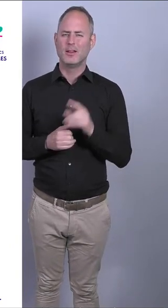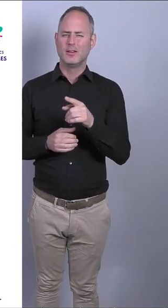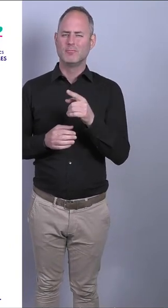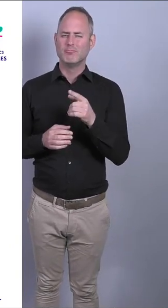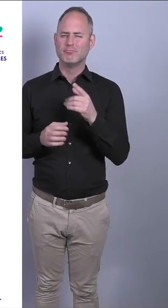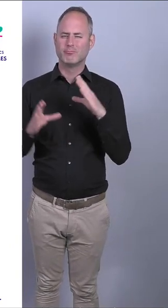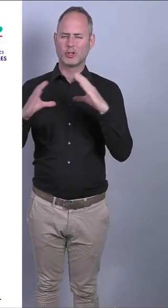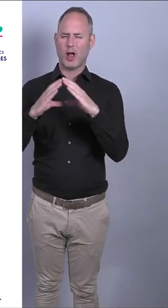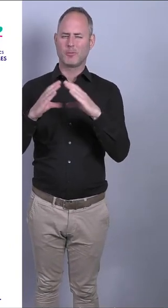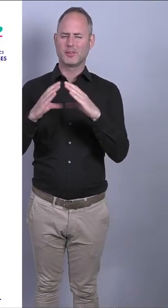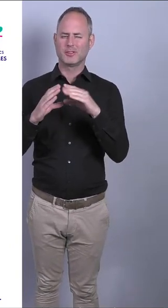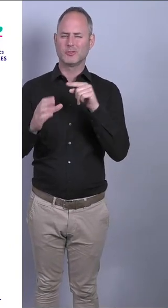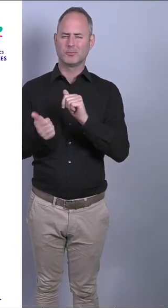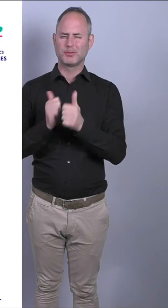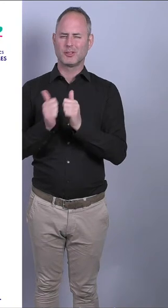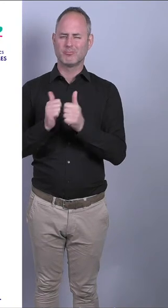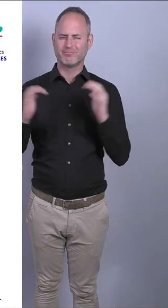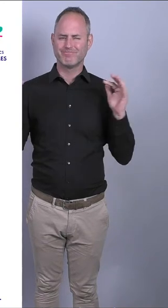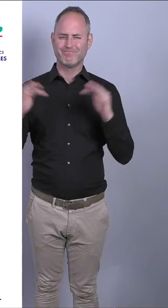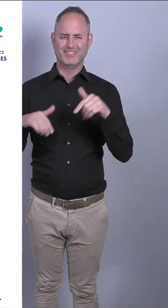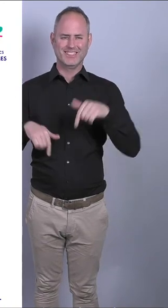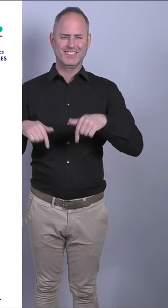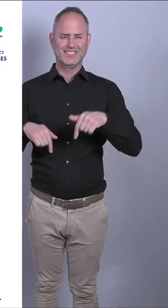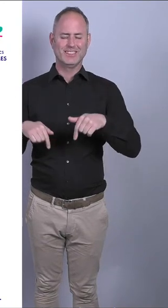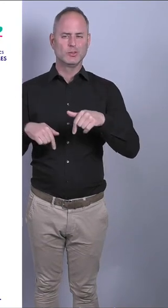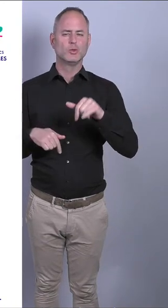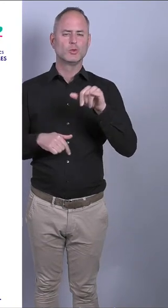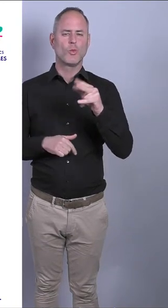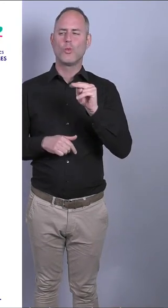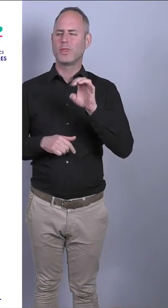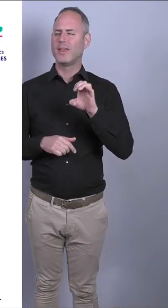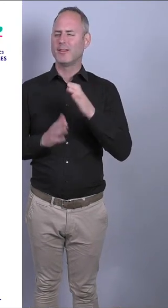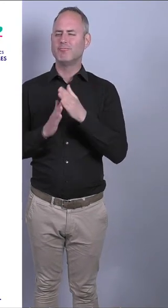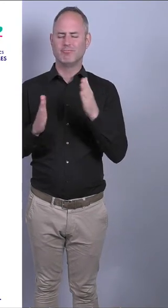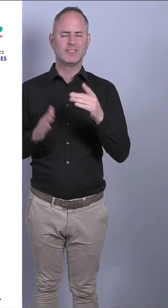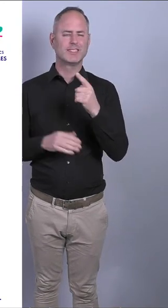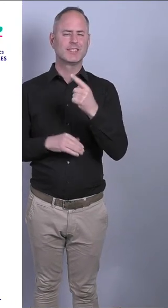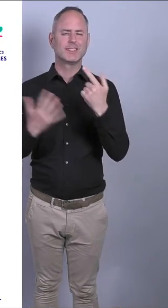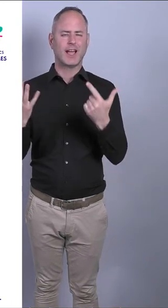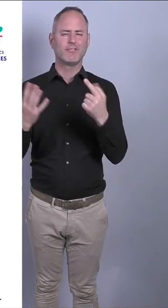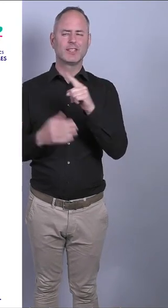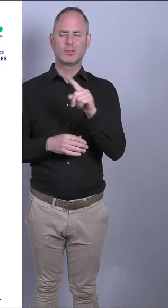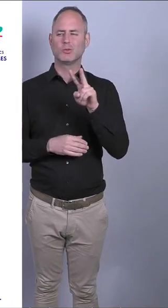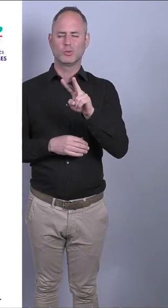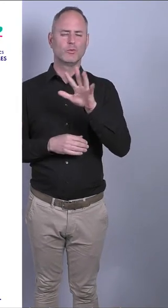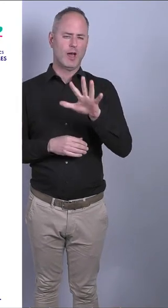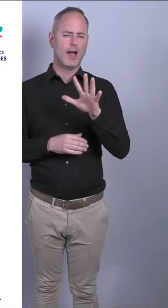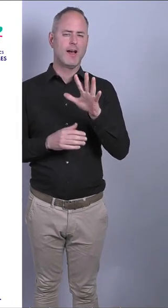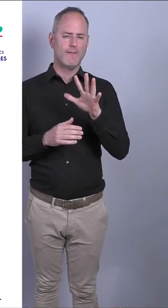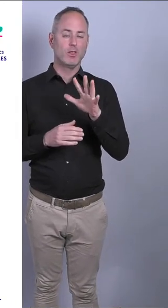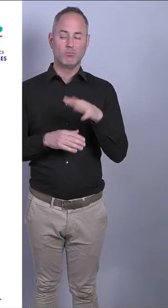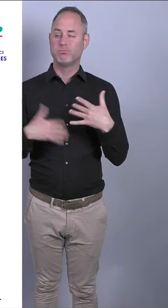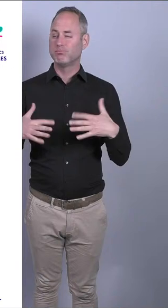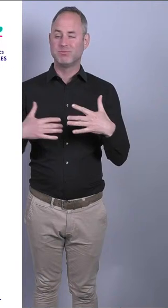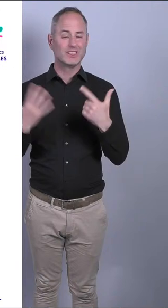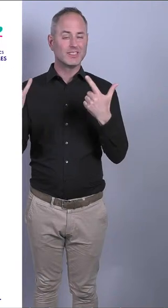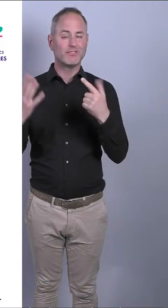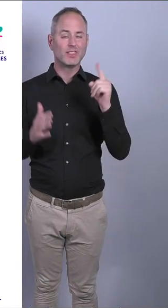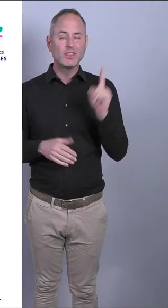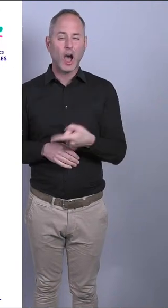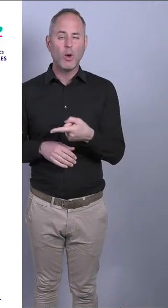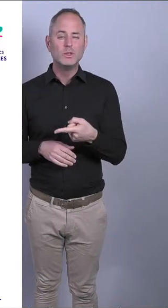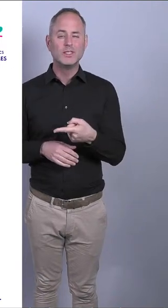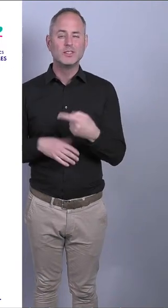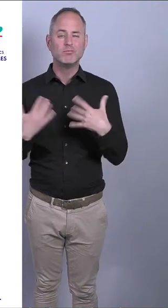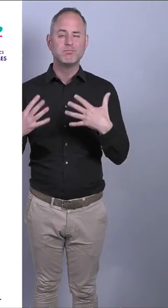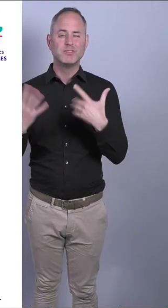Berlin, between the 17th and 25th of June 2023, we'll have some 7,000 athletes